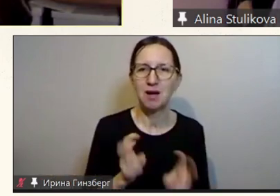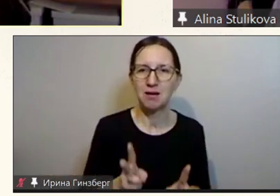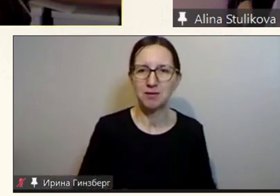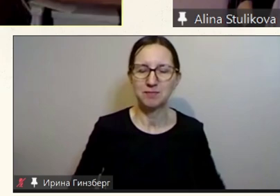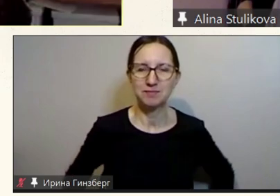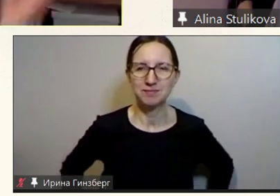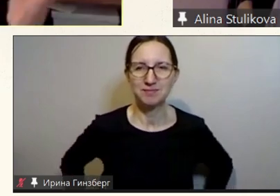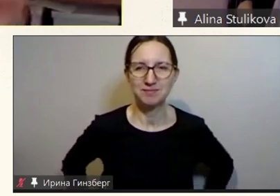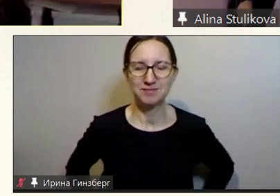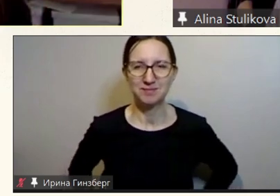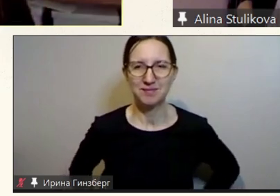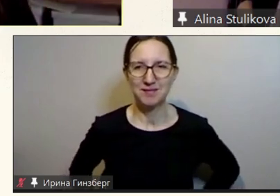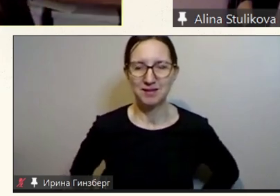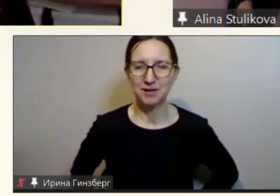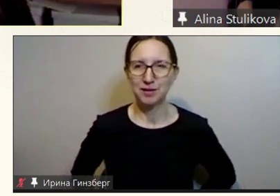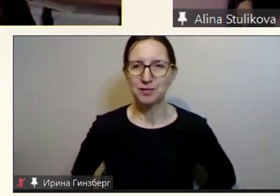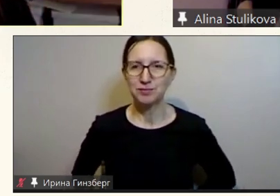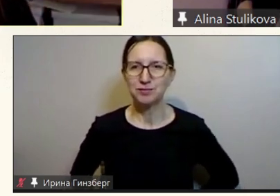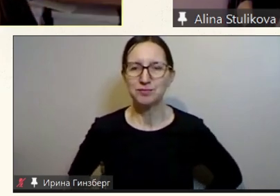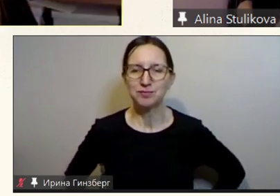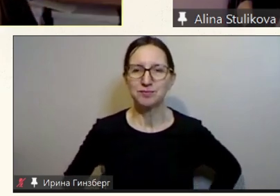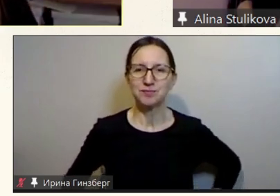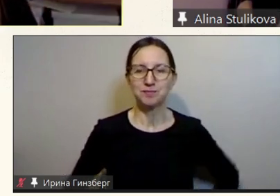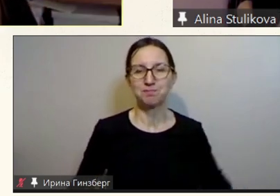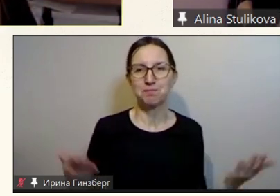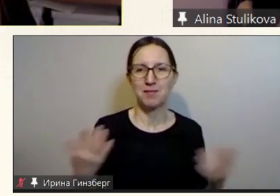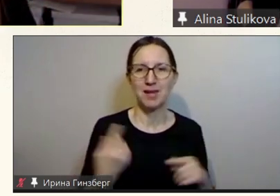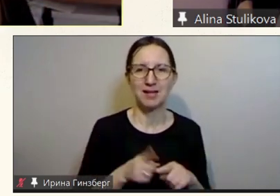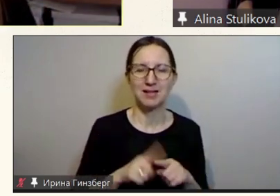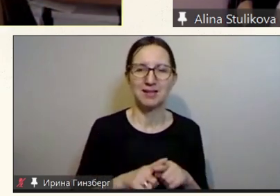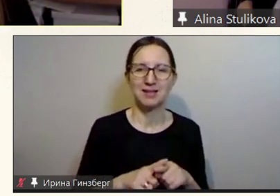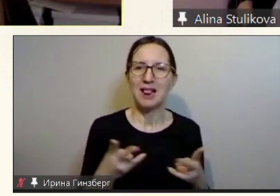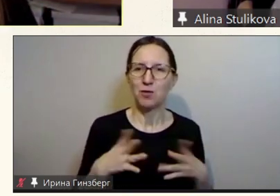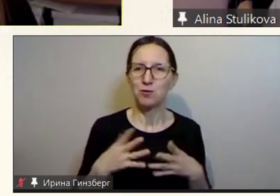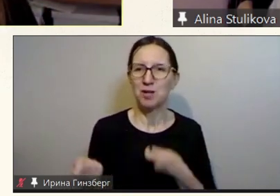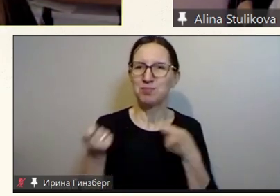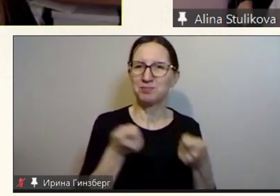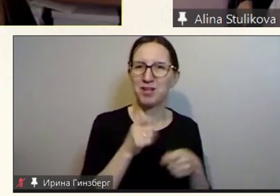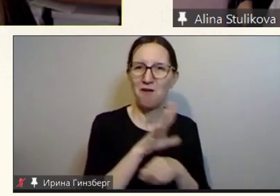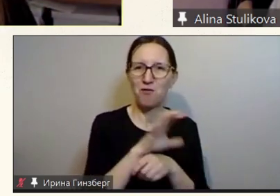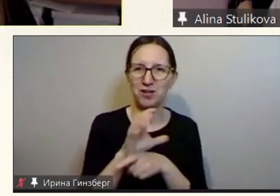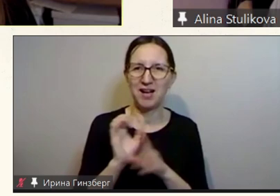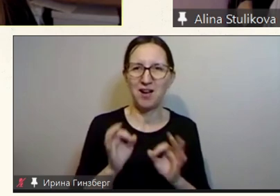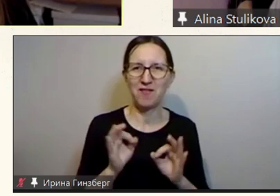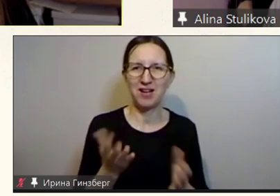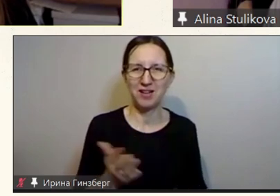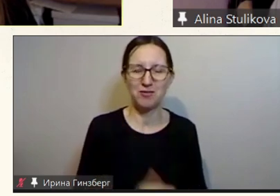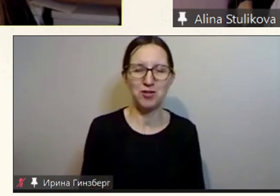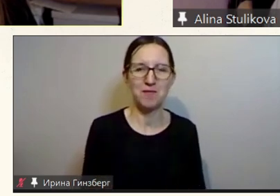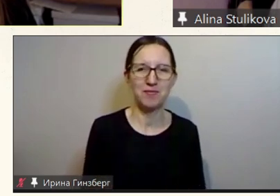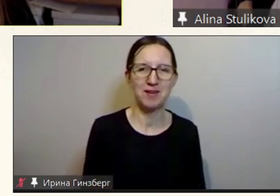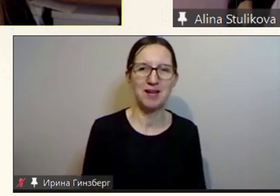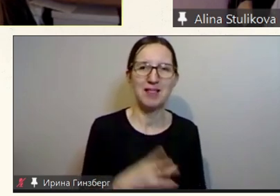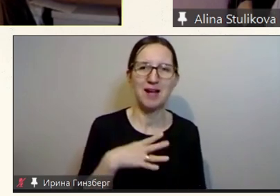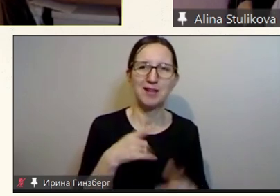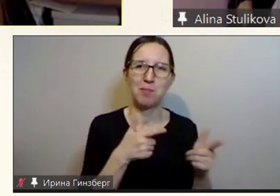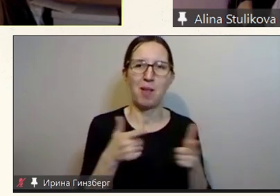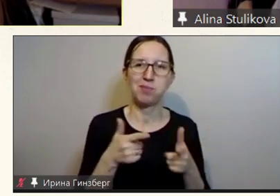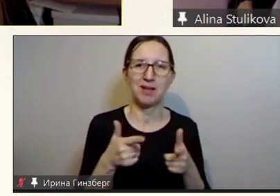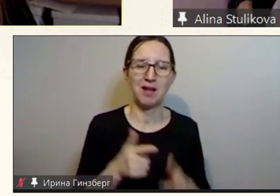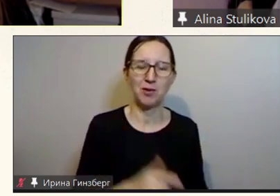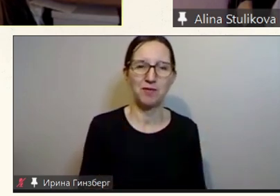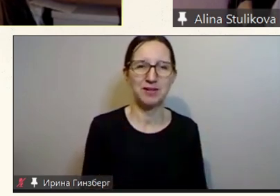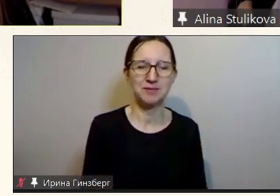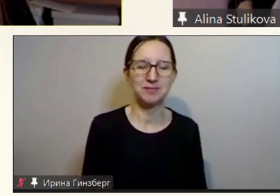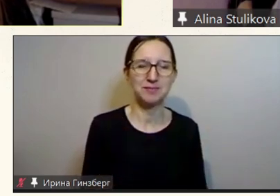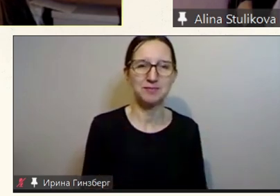Oh, I should have brought some photographs for that too. That was run in reverse. That whole sequence